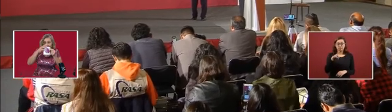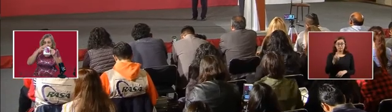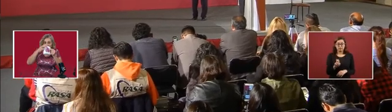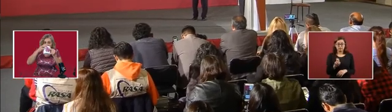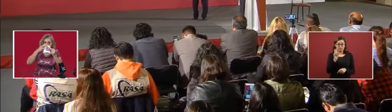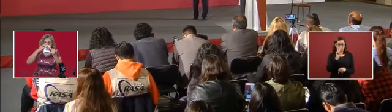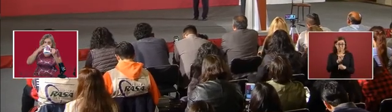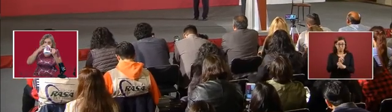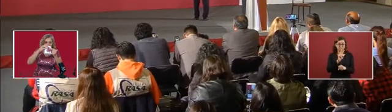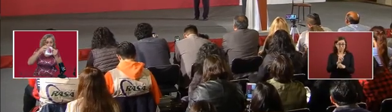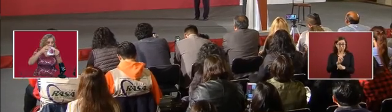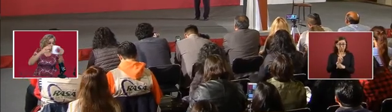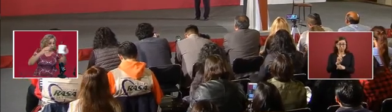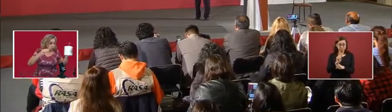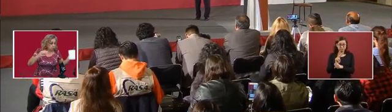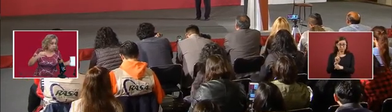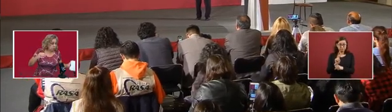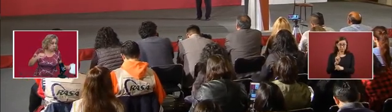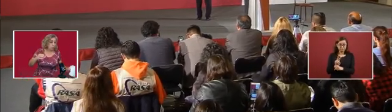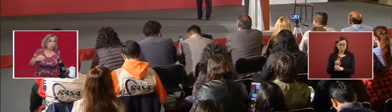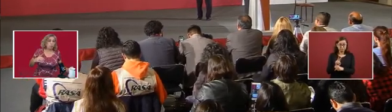Oh, there's somebody with a question.